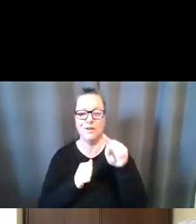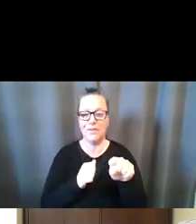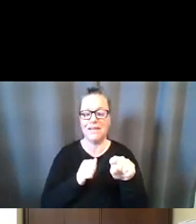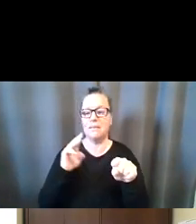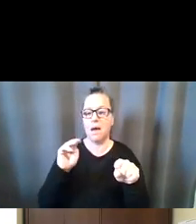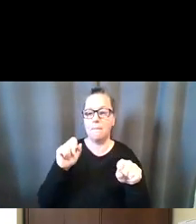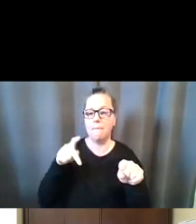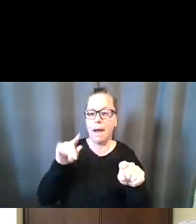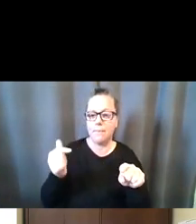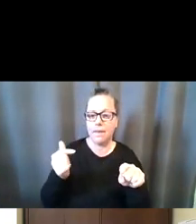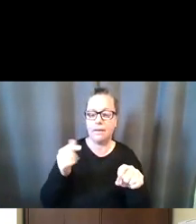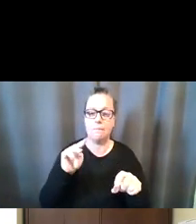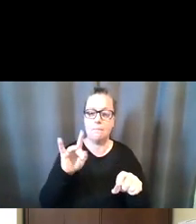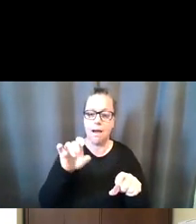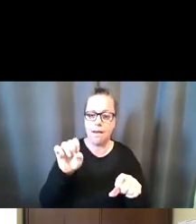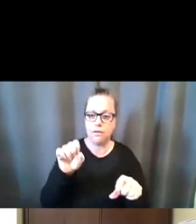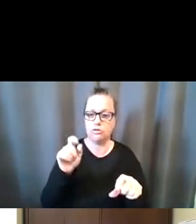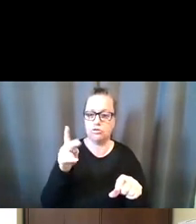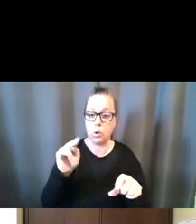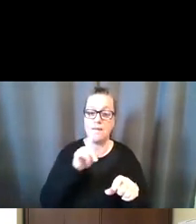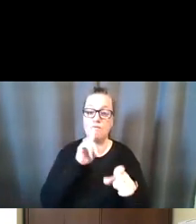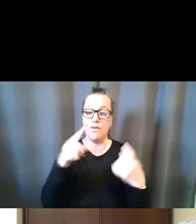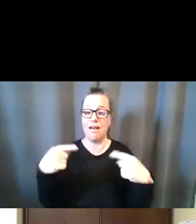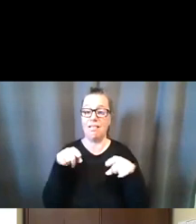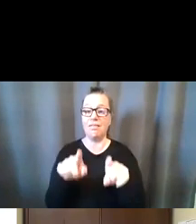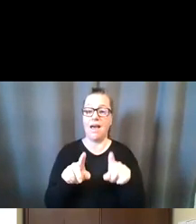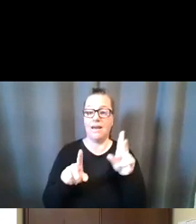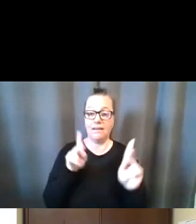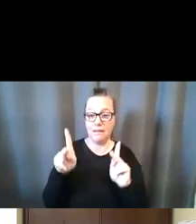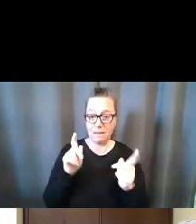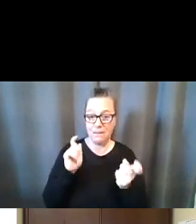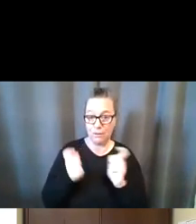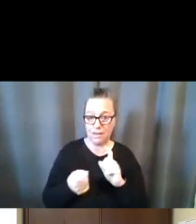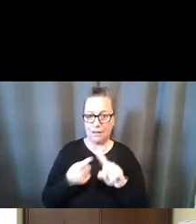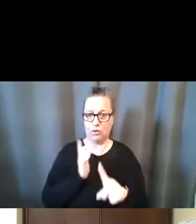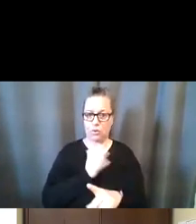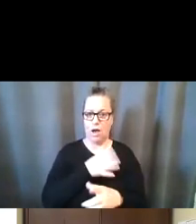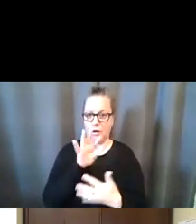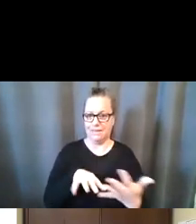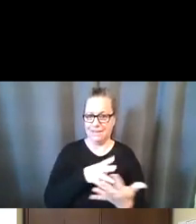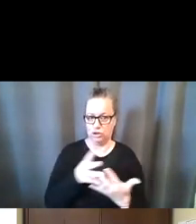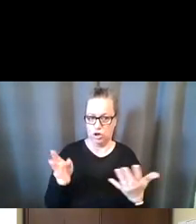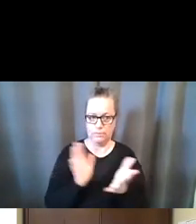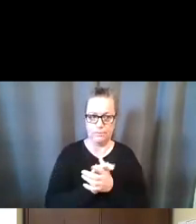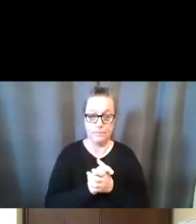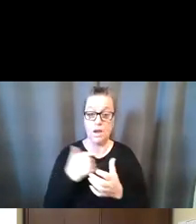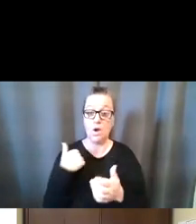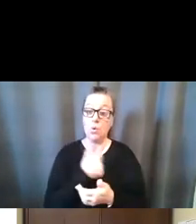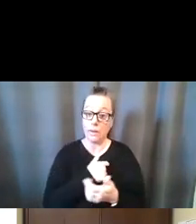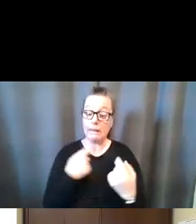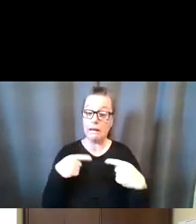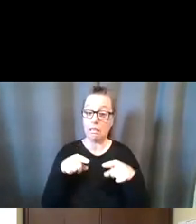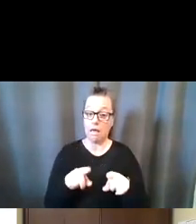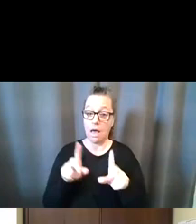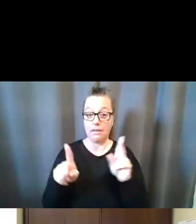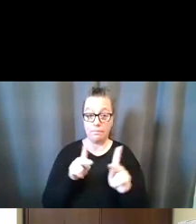those milestones and really aligning the people side of change to our schedules. We can align the people side of change to